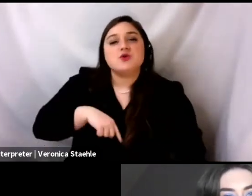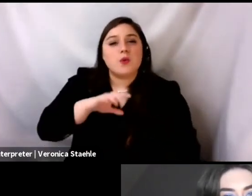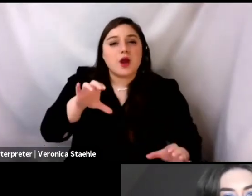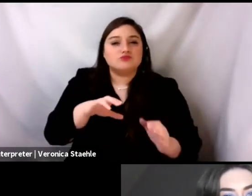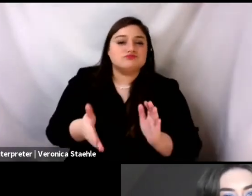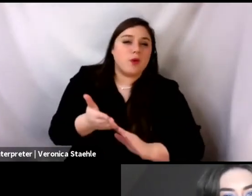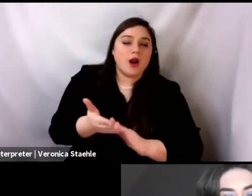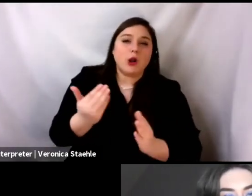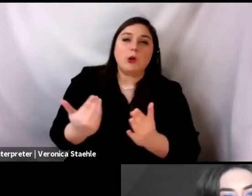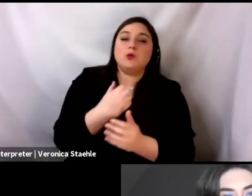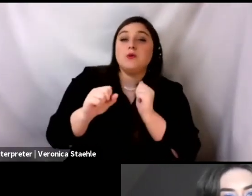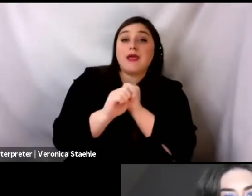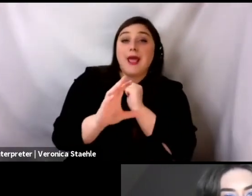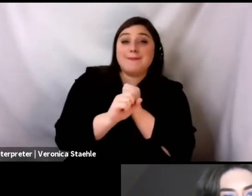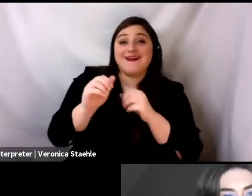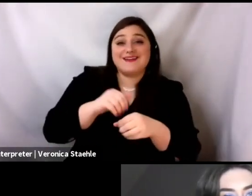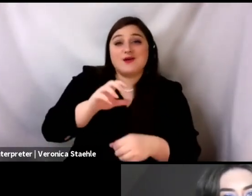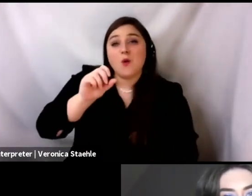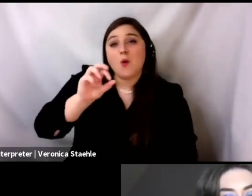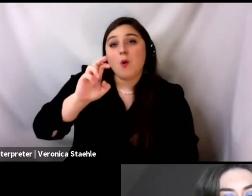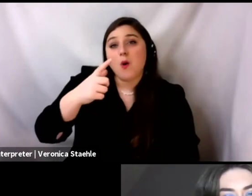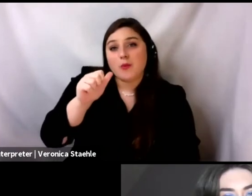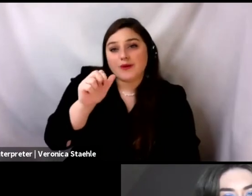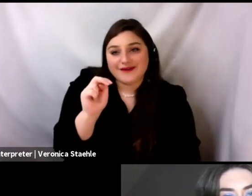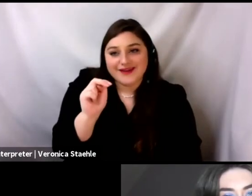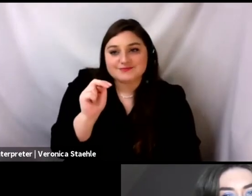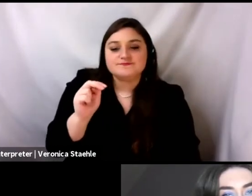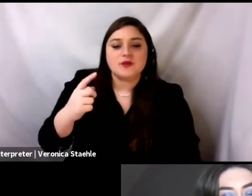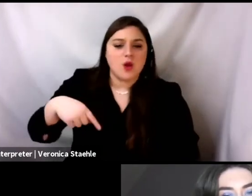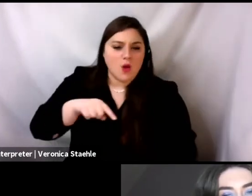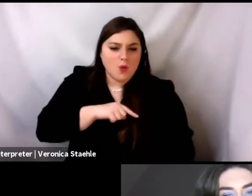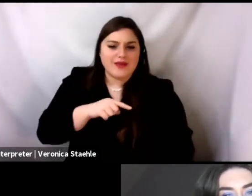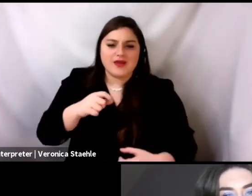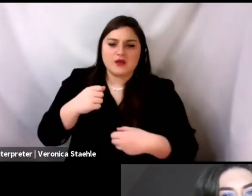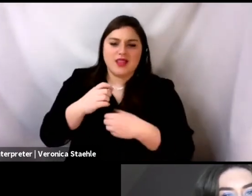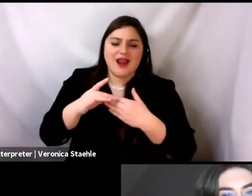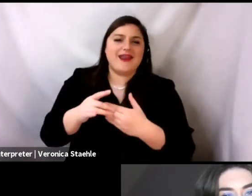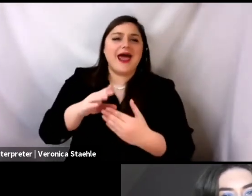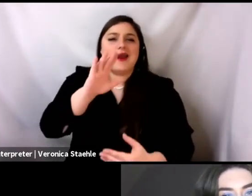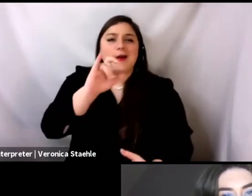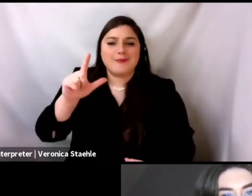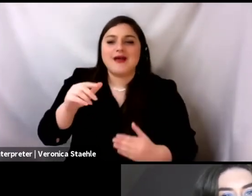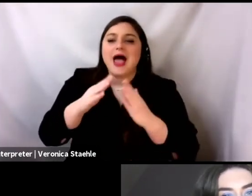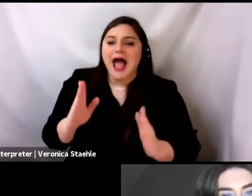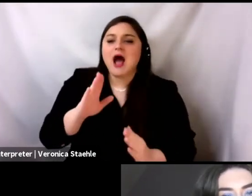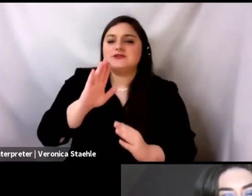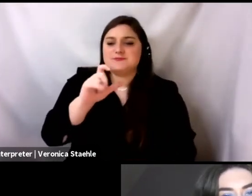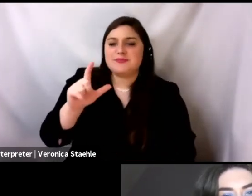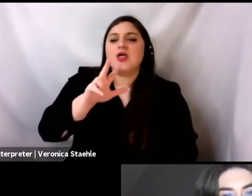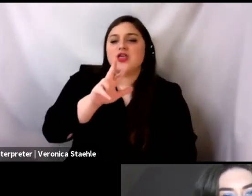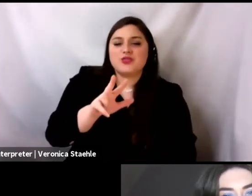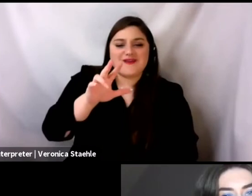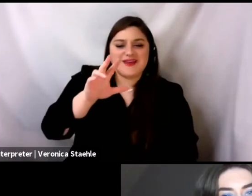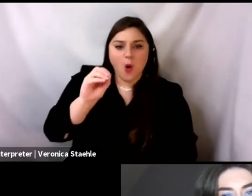Oregon, and we put out a House bill with Representative Nose in Oregon called House Bill 3088. And it's just